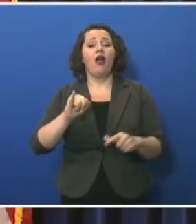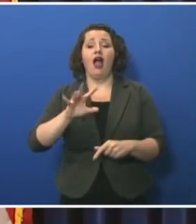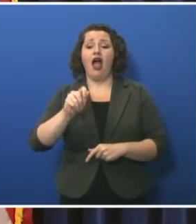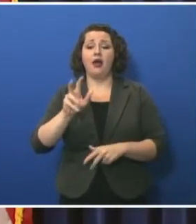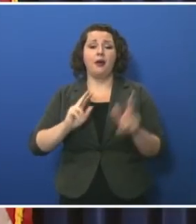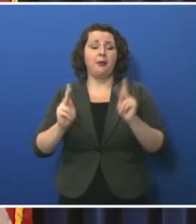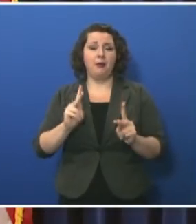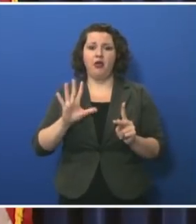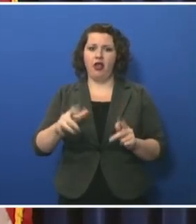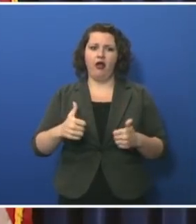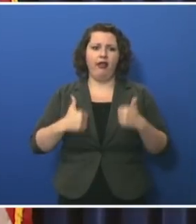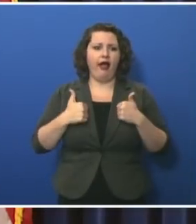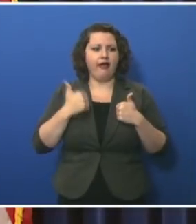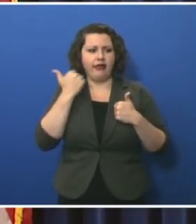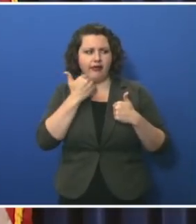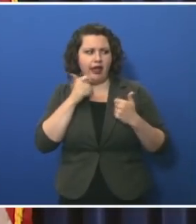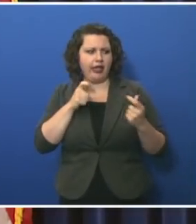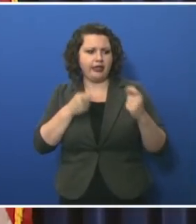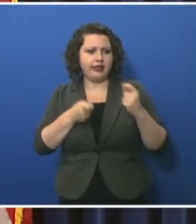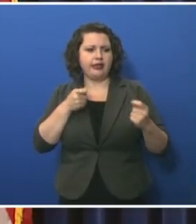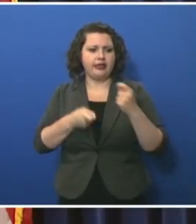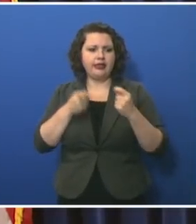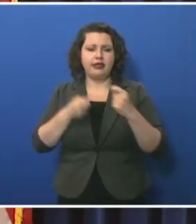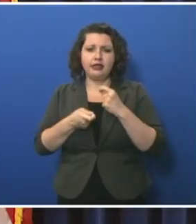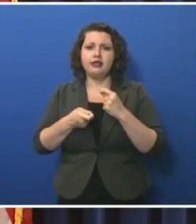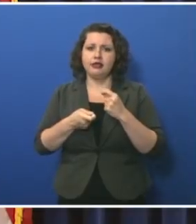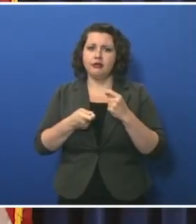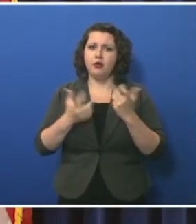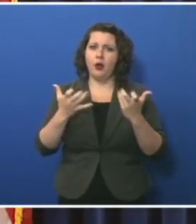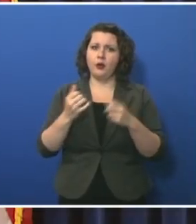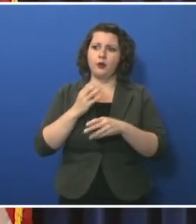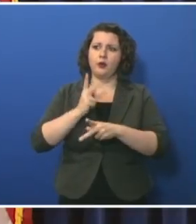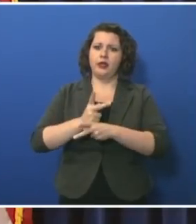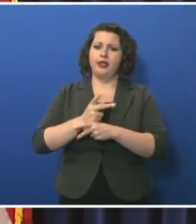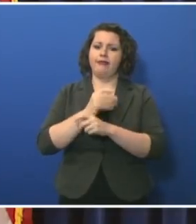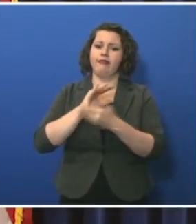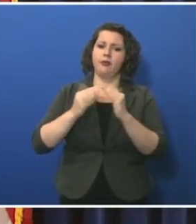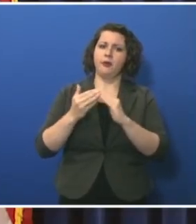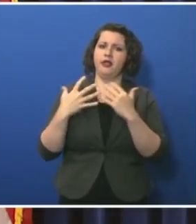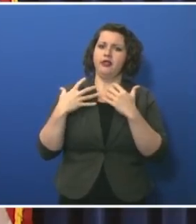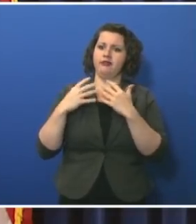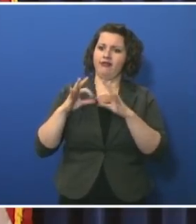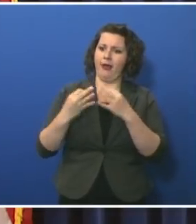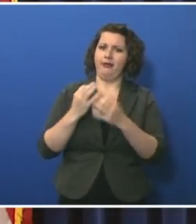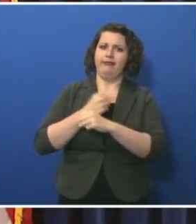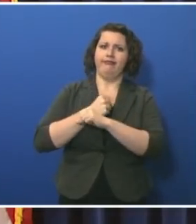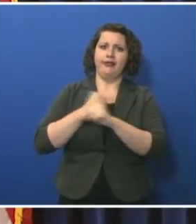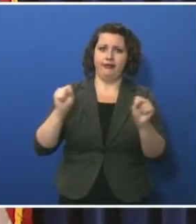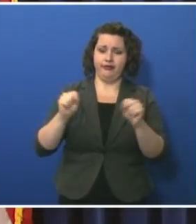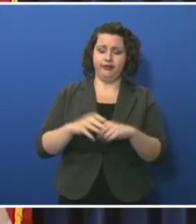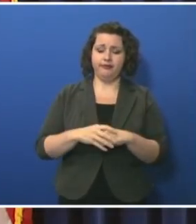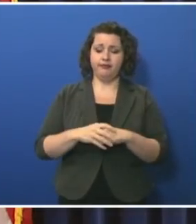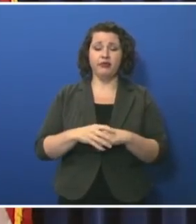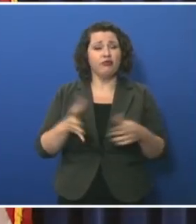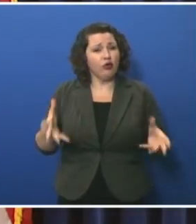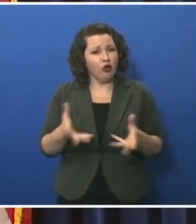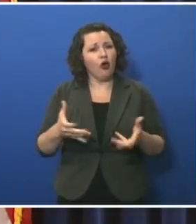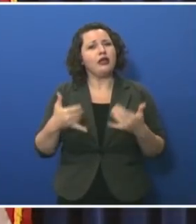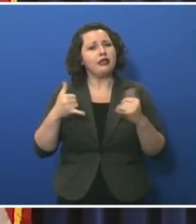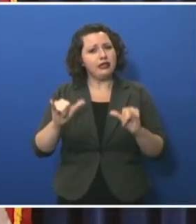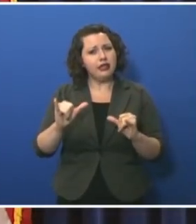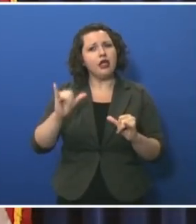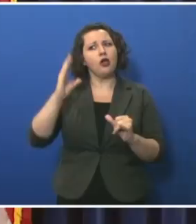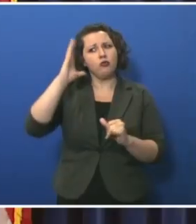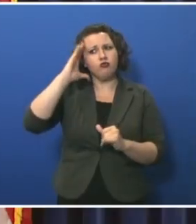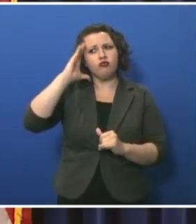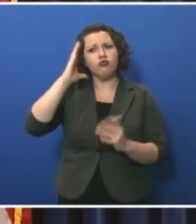their daily lives to help keep our families and our communities safe. I want to encourage everybody to stay informed and to continue to